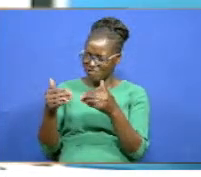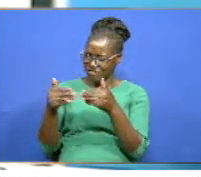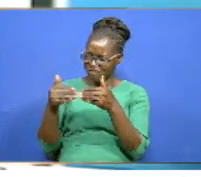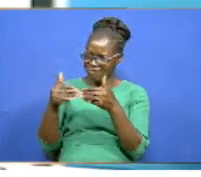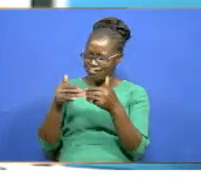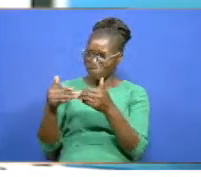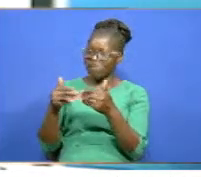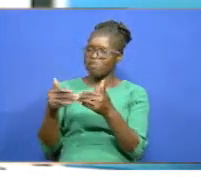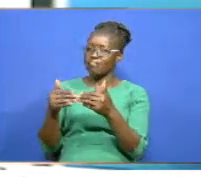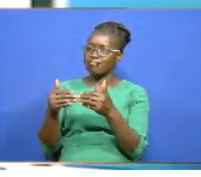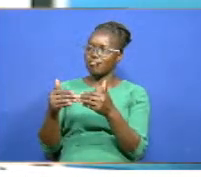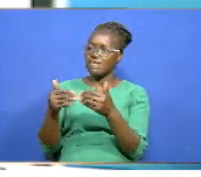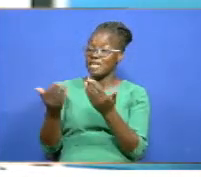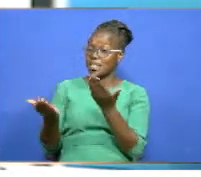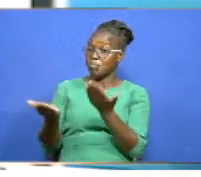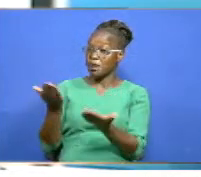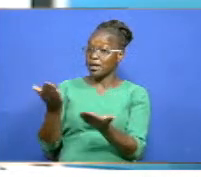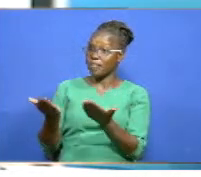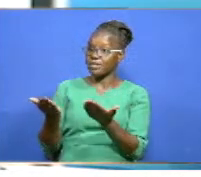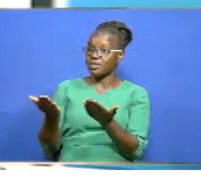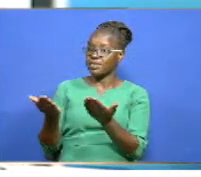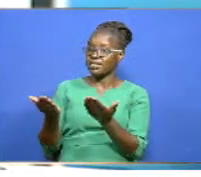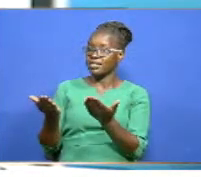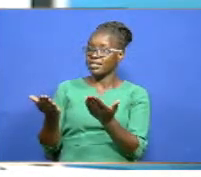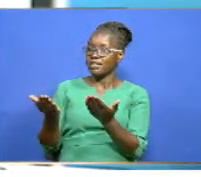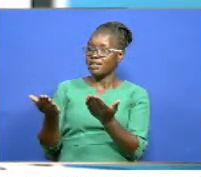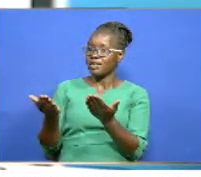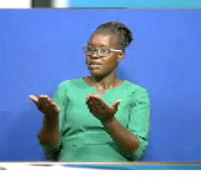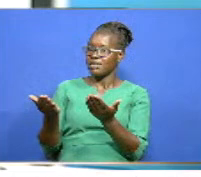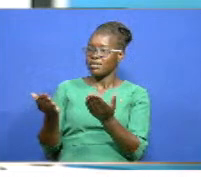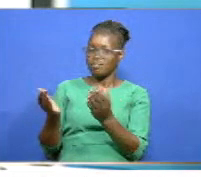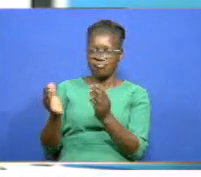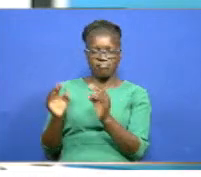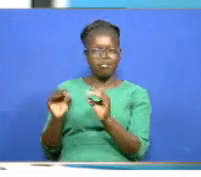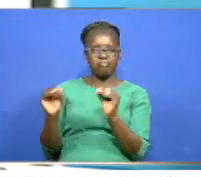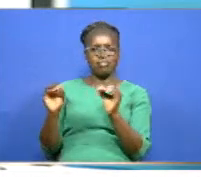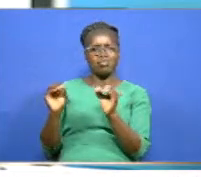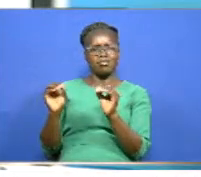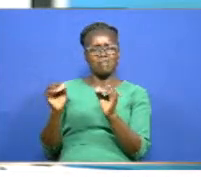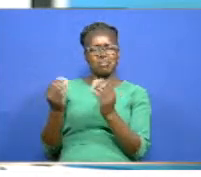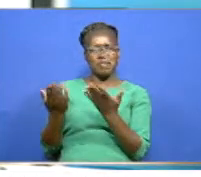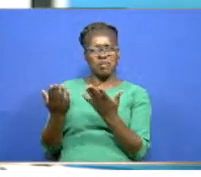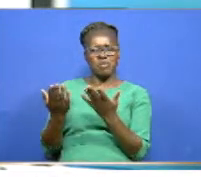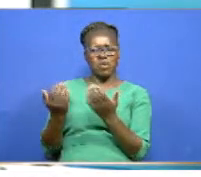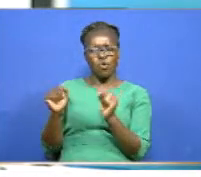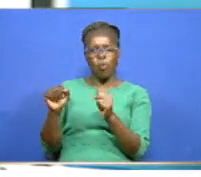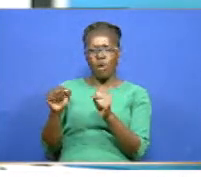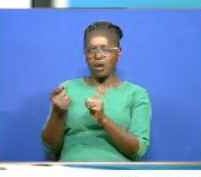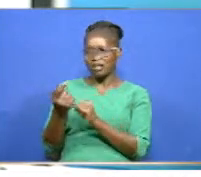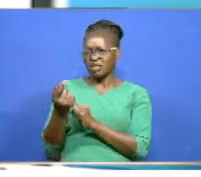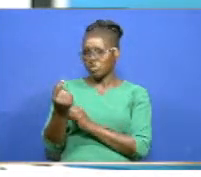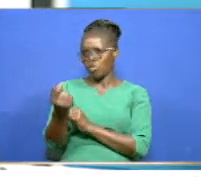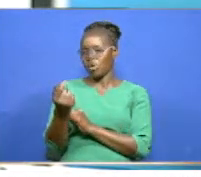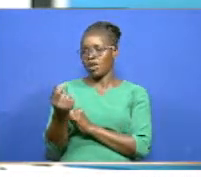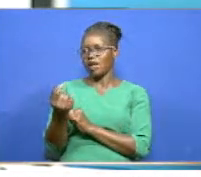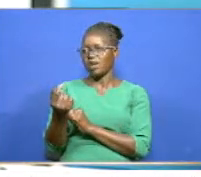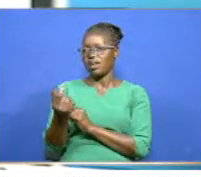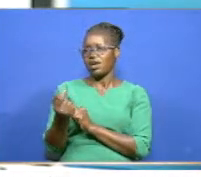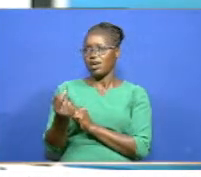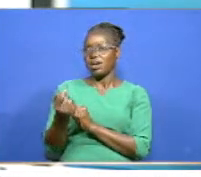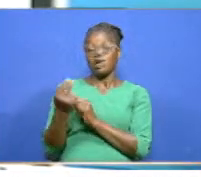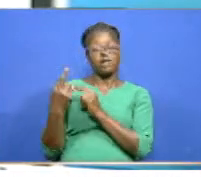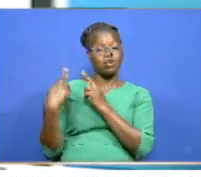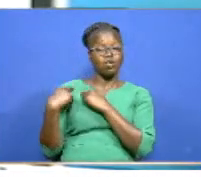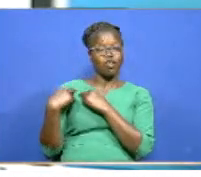find that in as much as it may slightly work, the role is still with